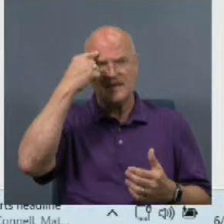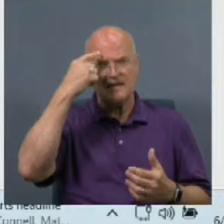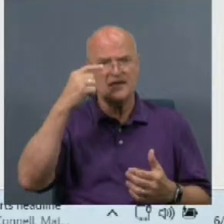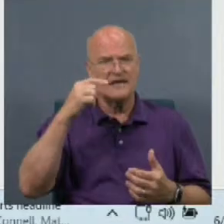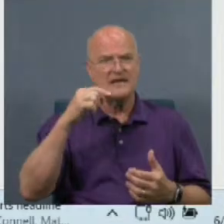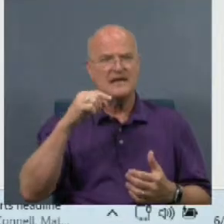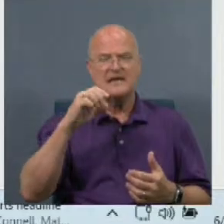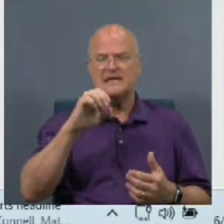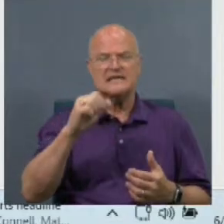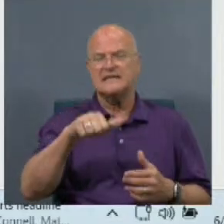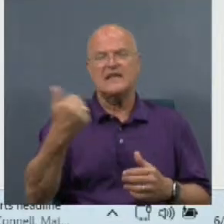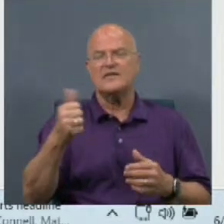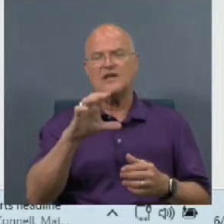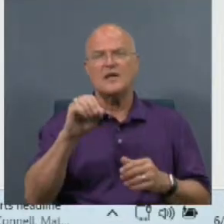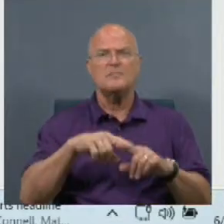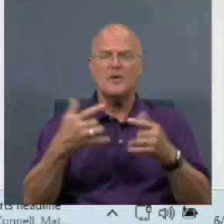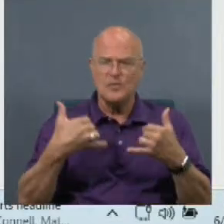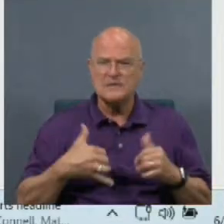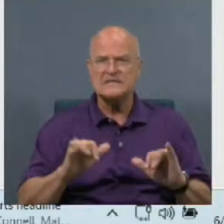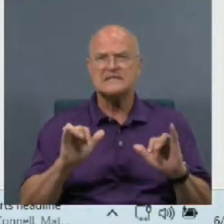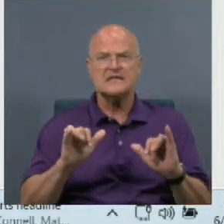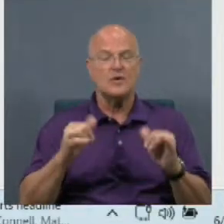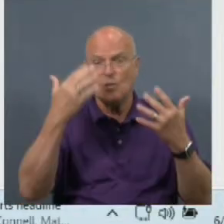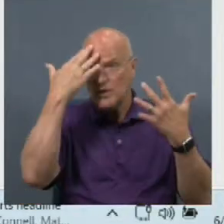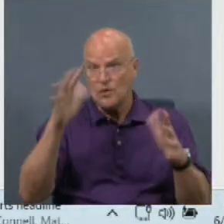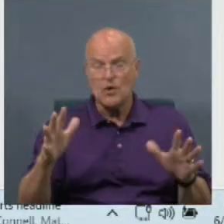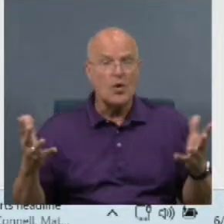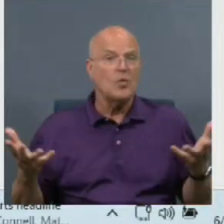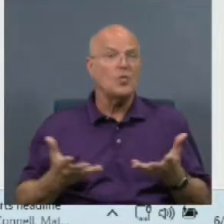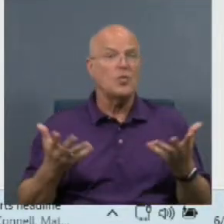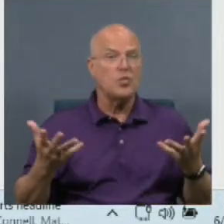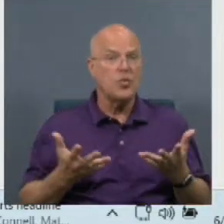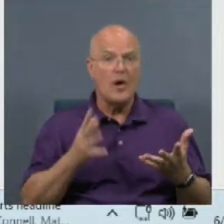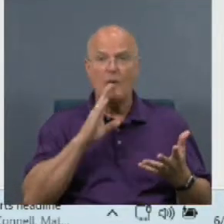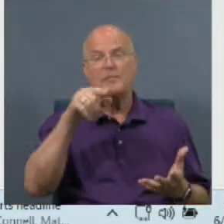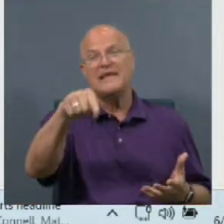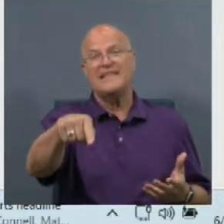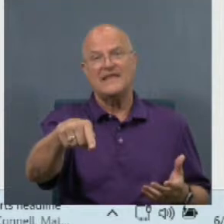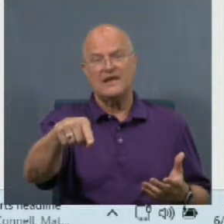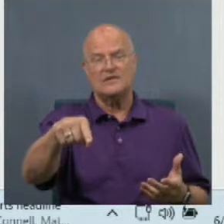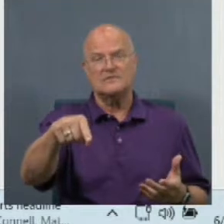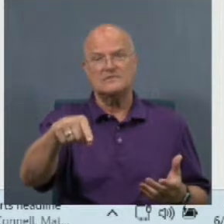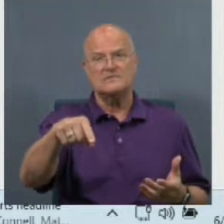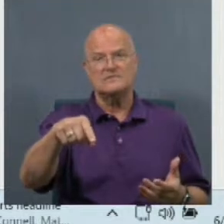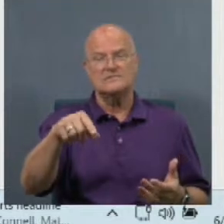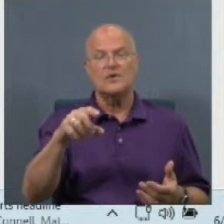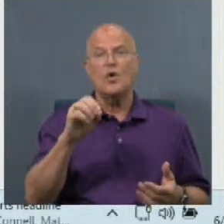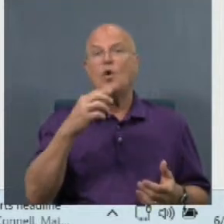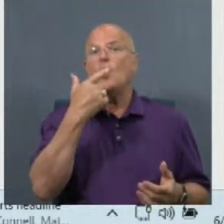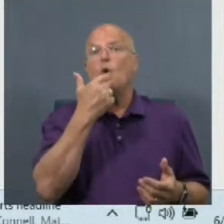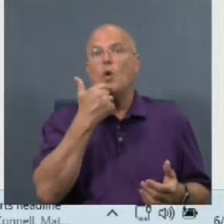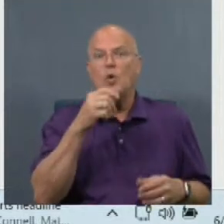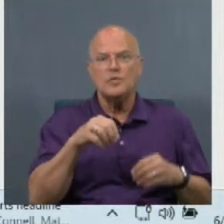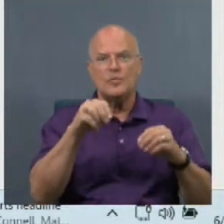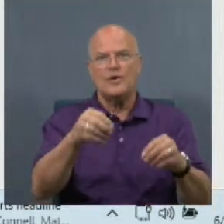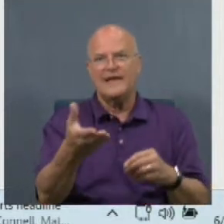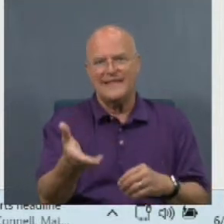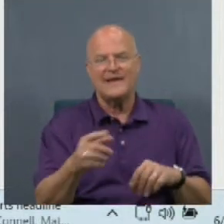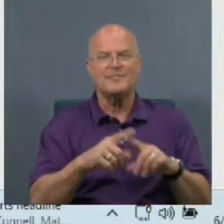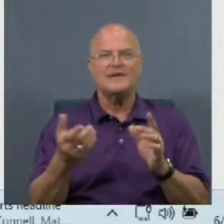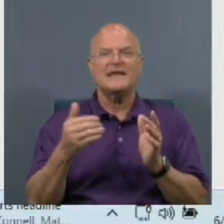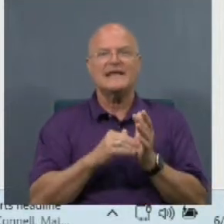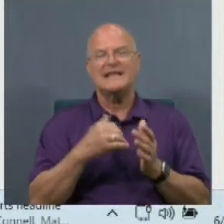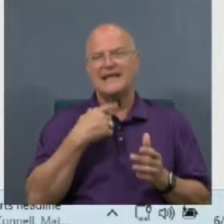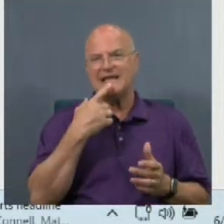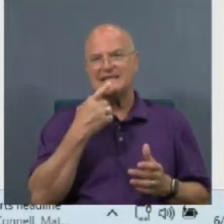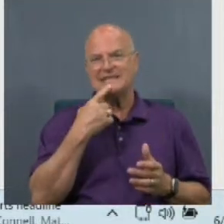out, but we don't know what will be there. Or who's putting it there. But again,